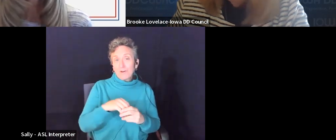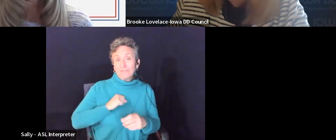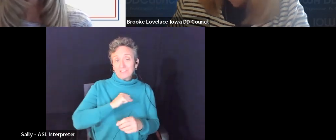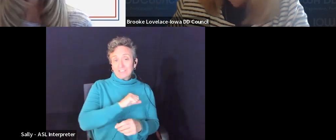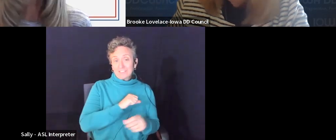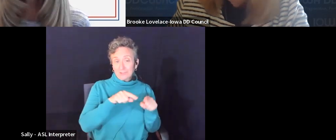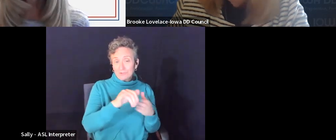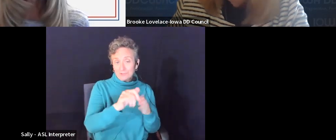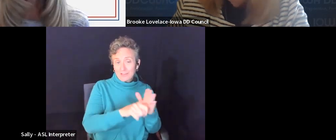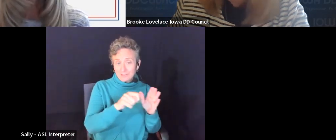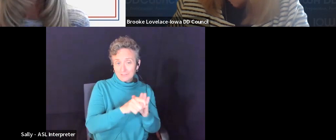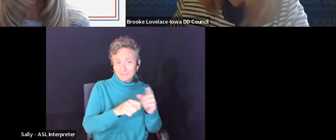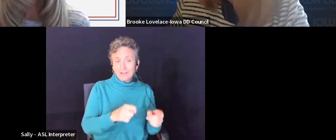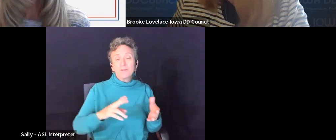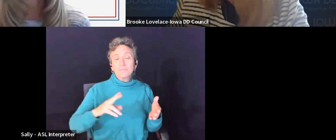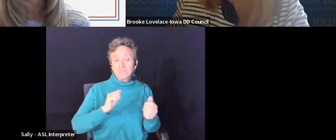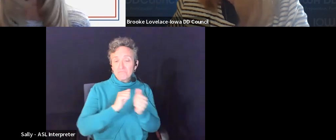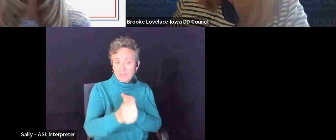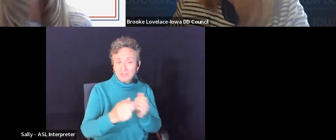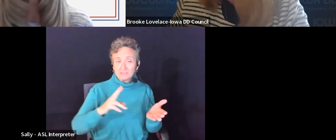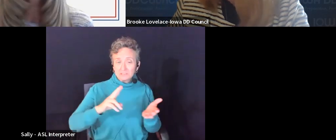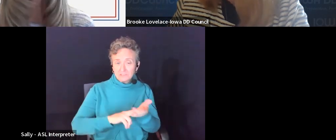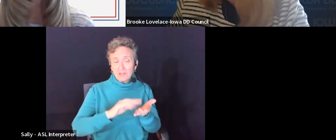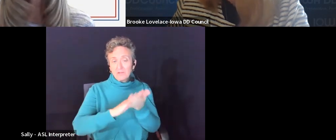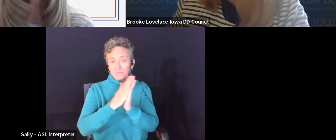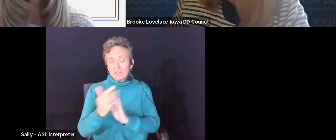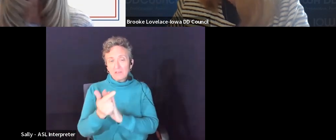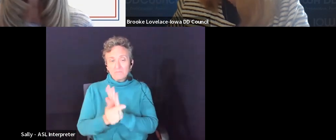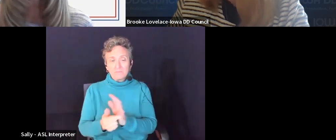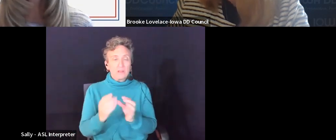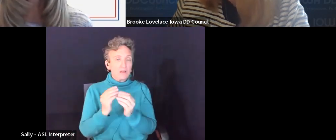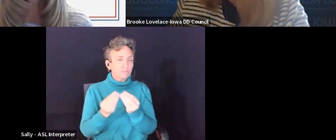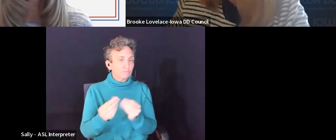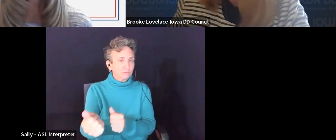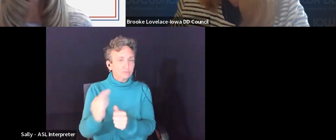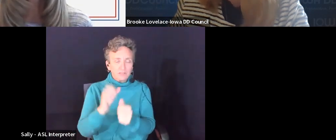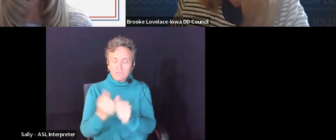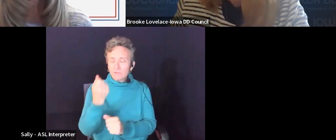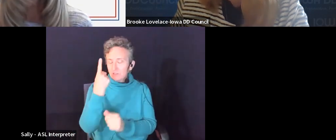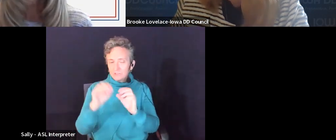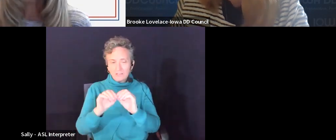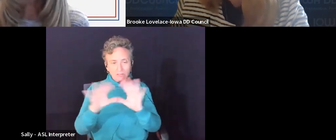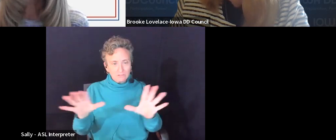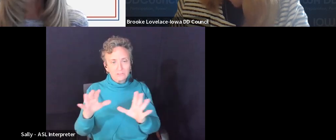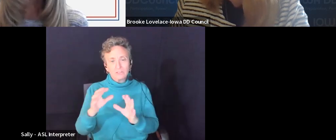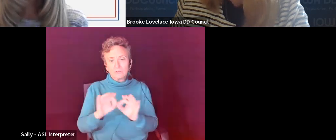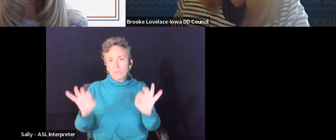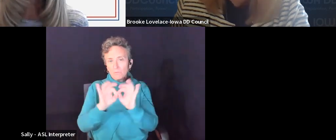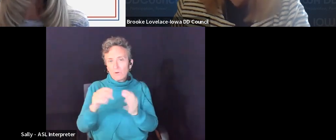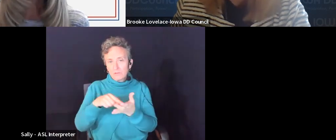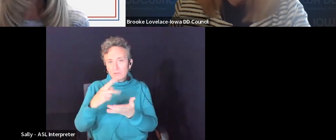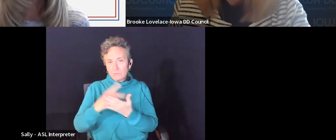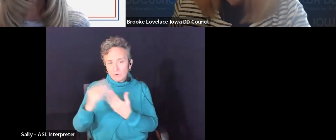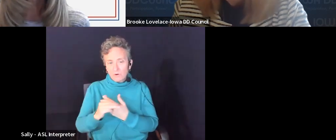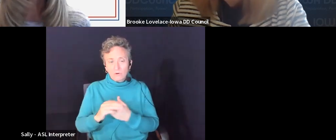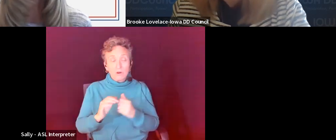signed into law with no problems because everybody knew the importance of this program. It took us a little while